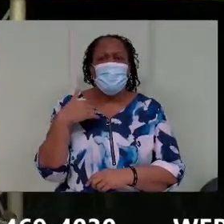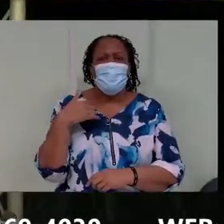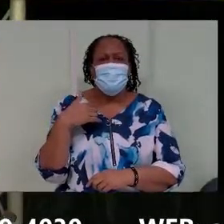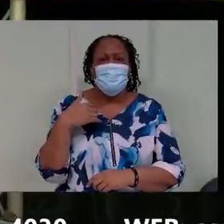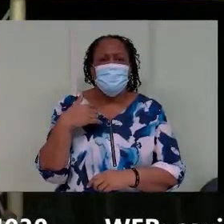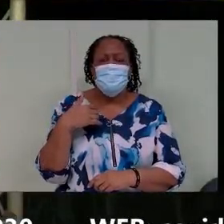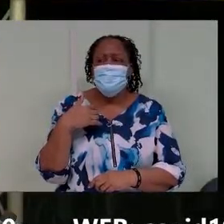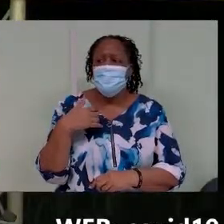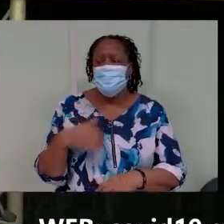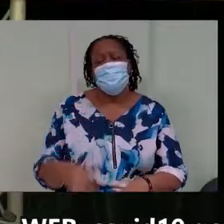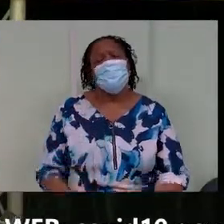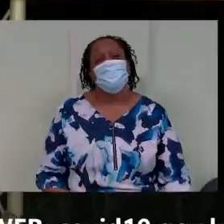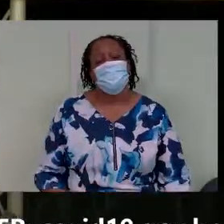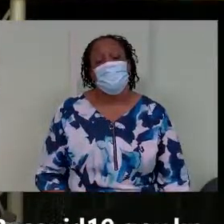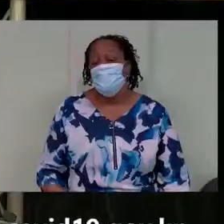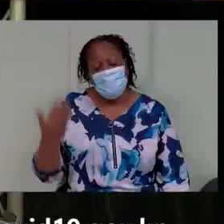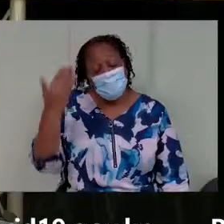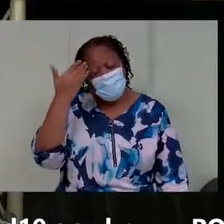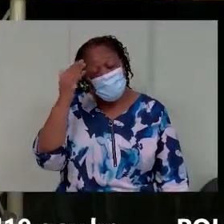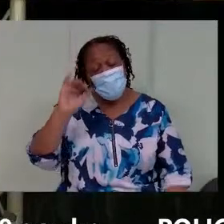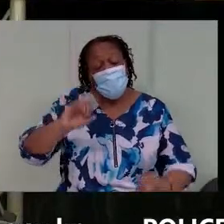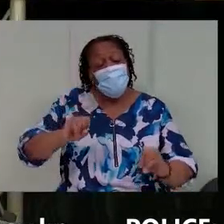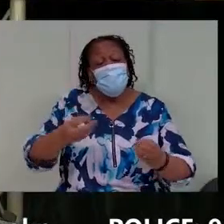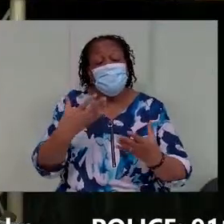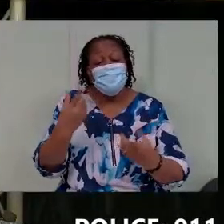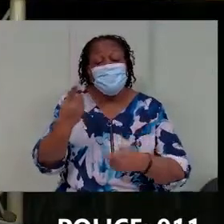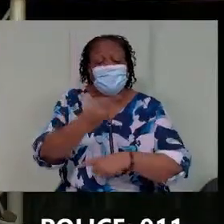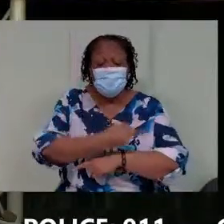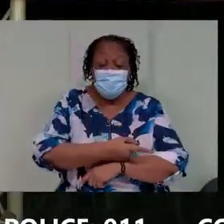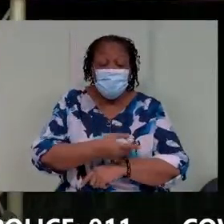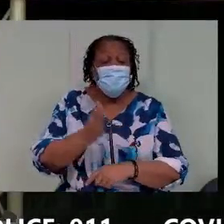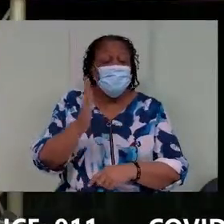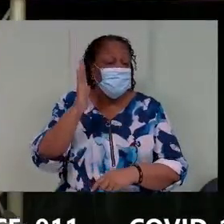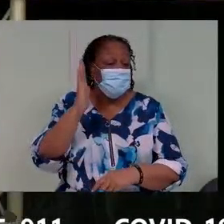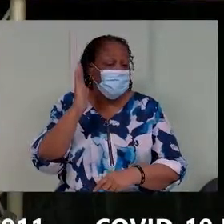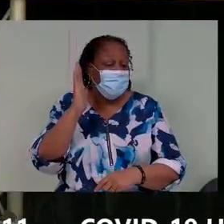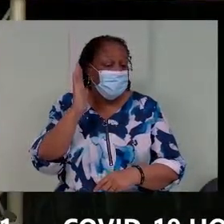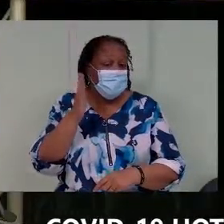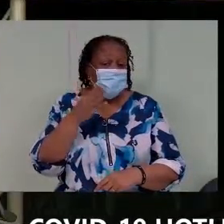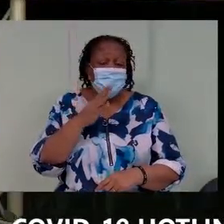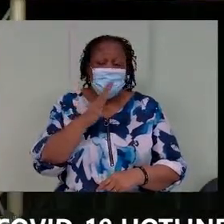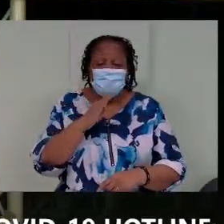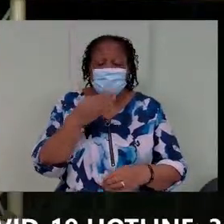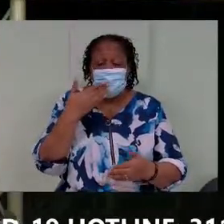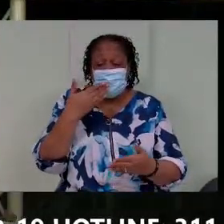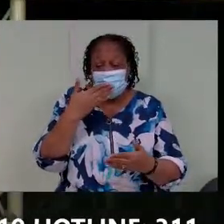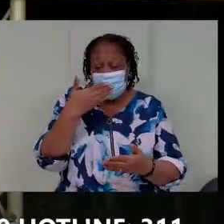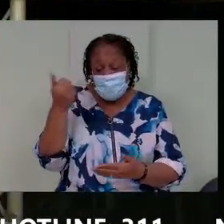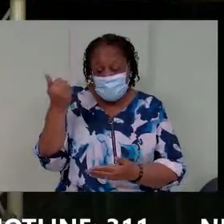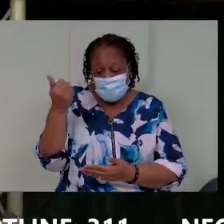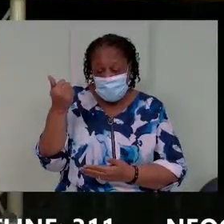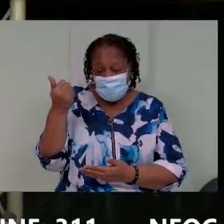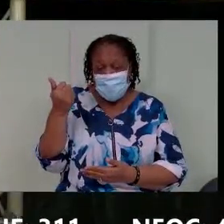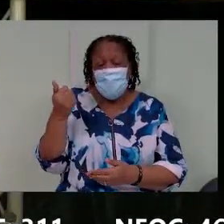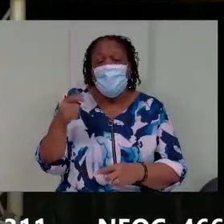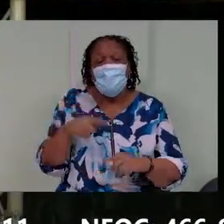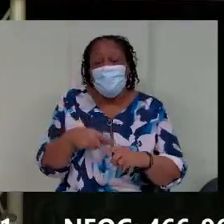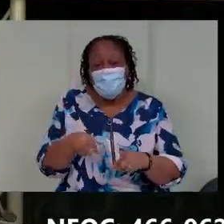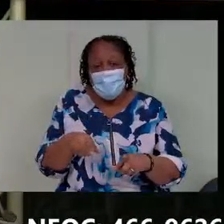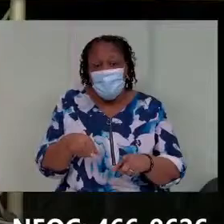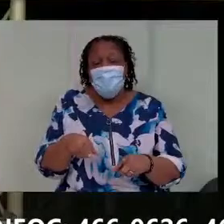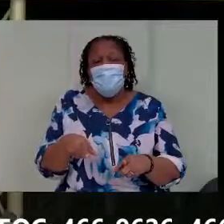many days would be ideal. Again, we continue to be guided by the